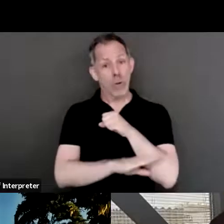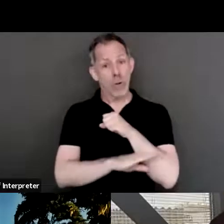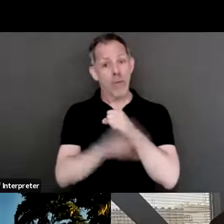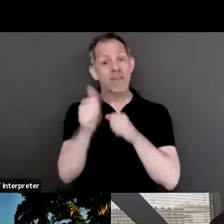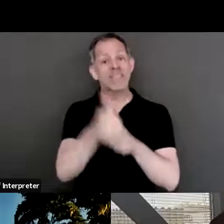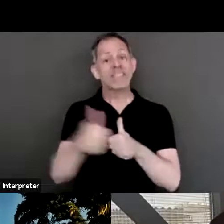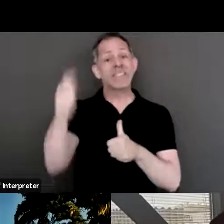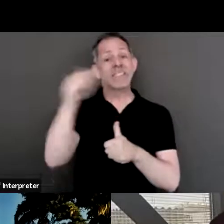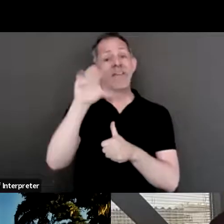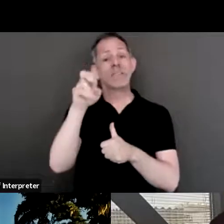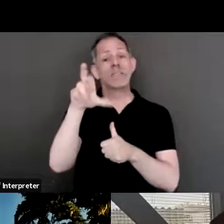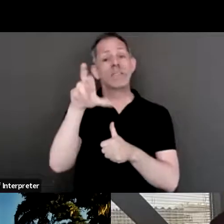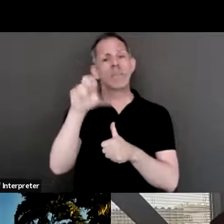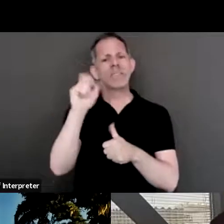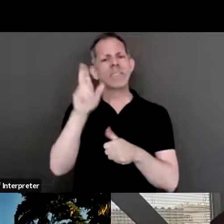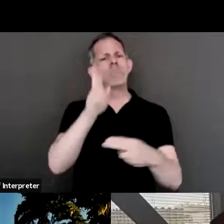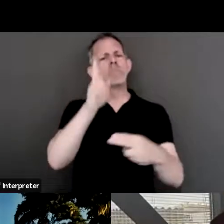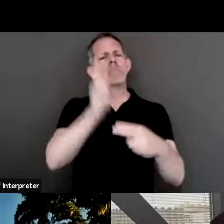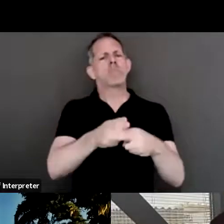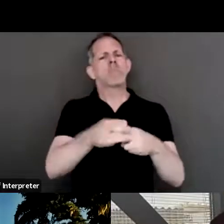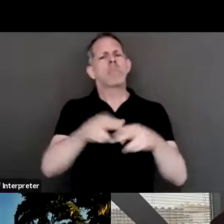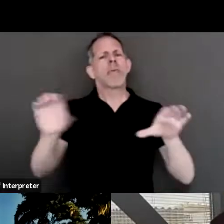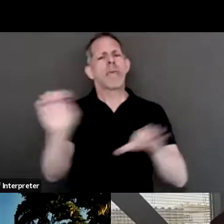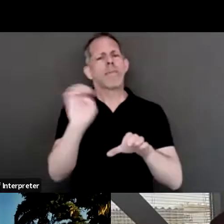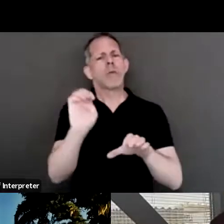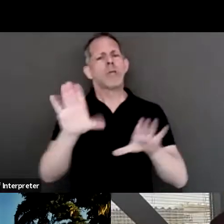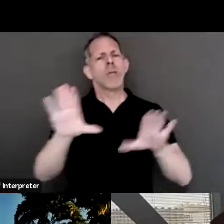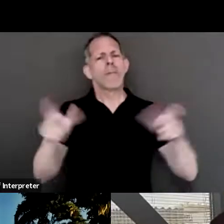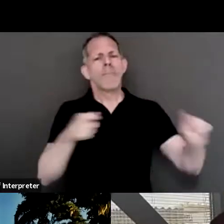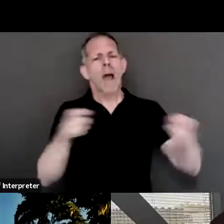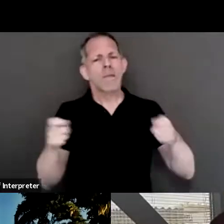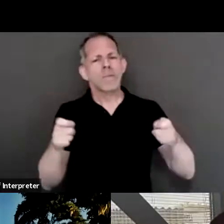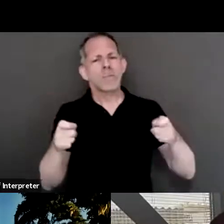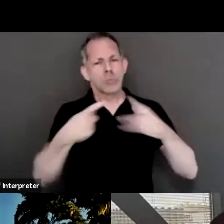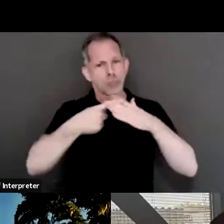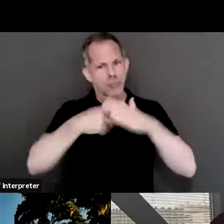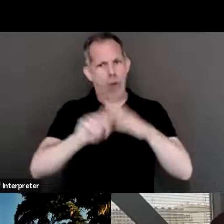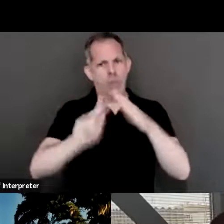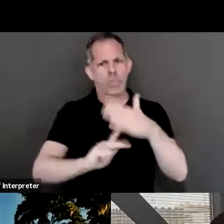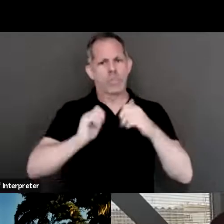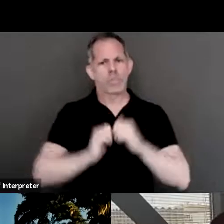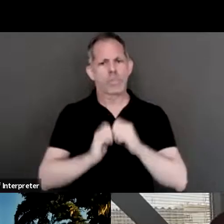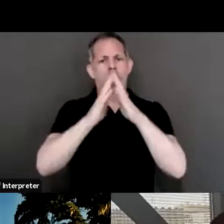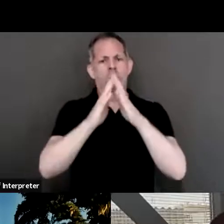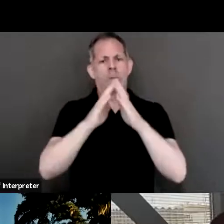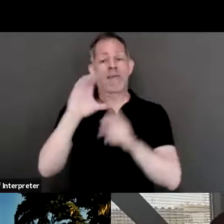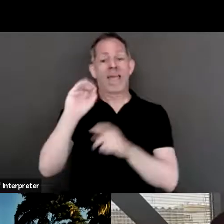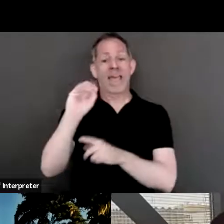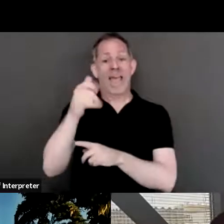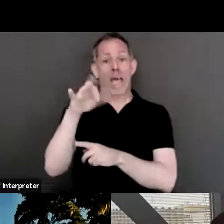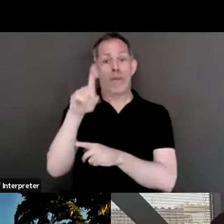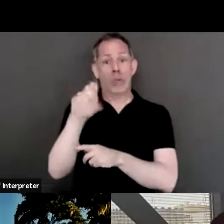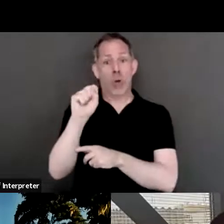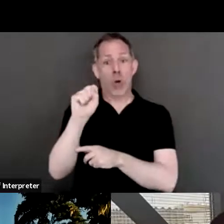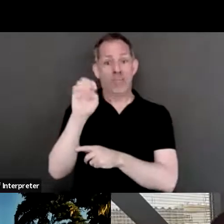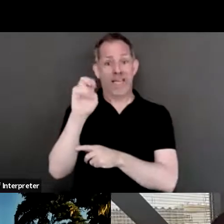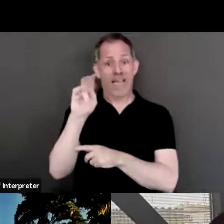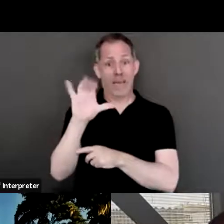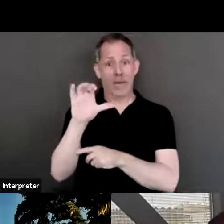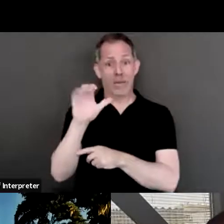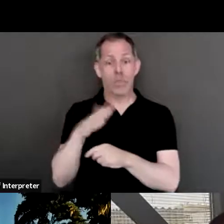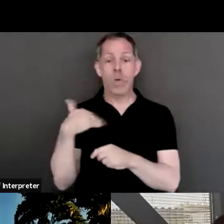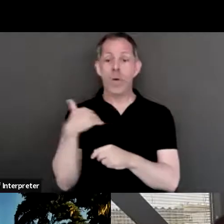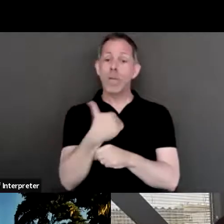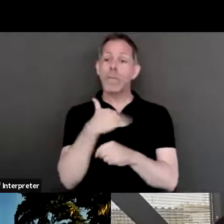to the opioid epidemic, and with other local leaders and members from agencies, including the Sheriff's Office, the Health